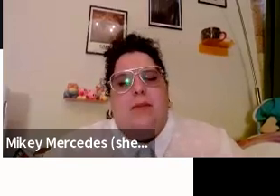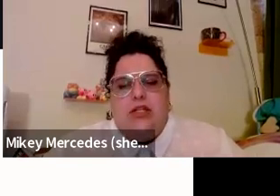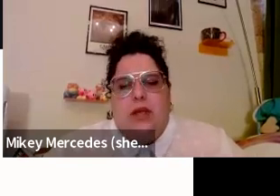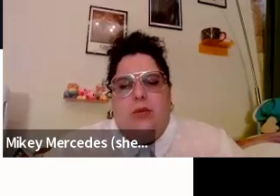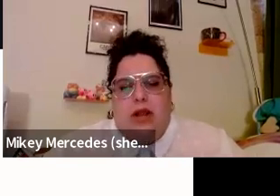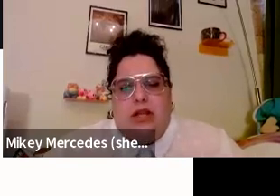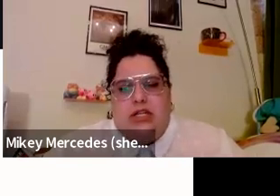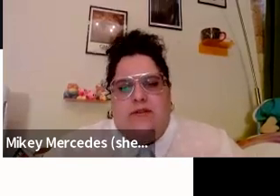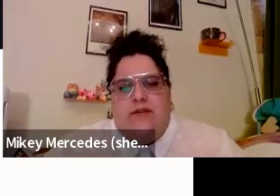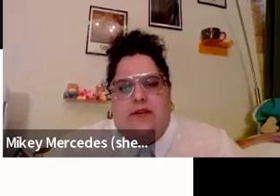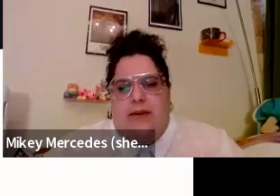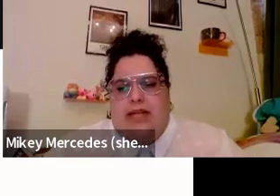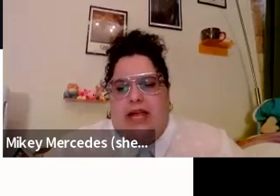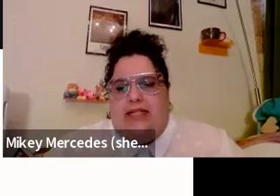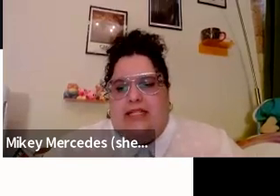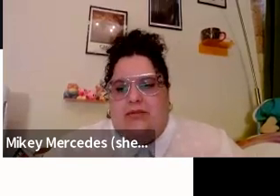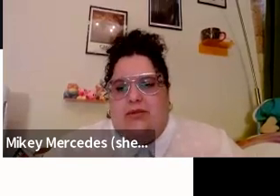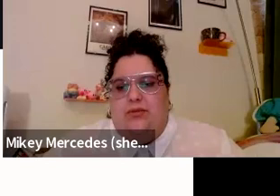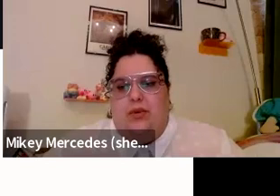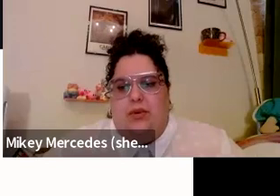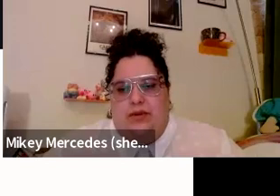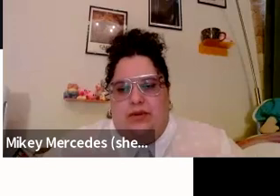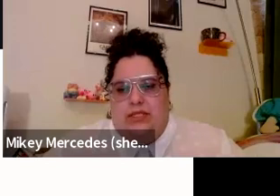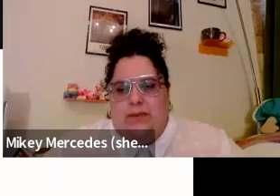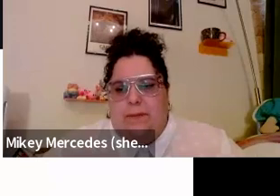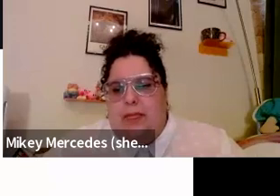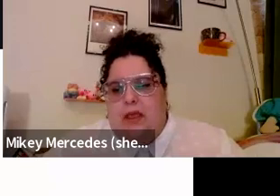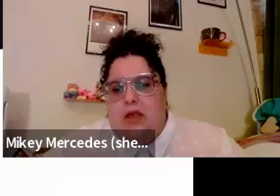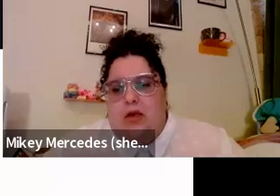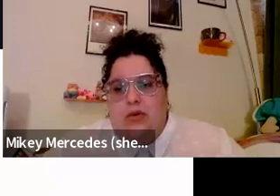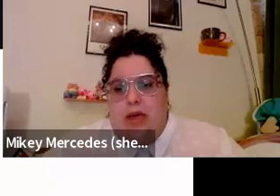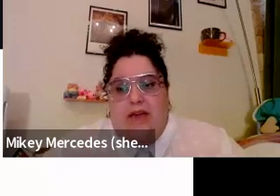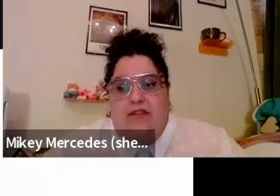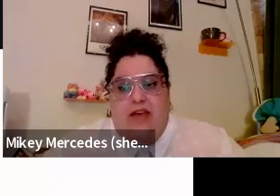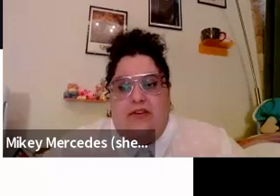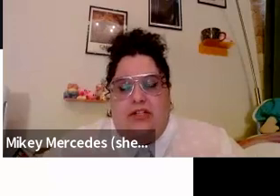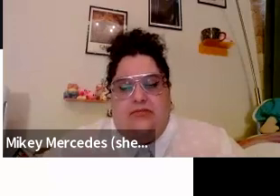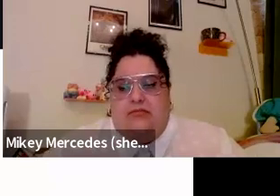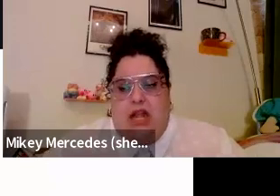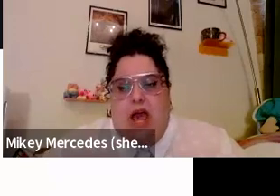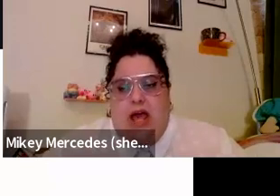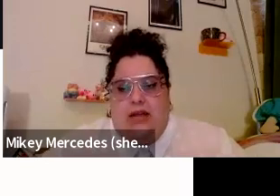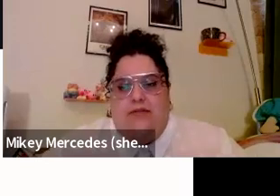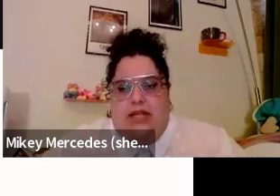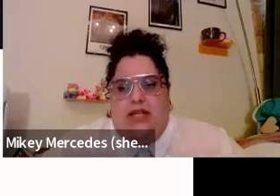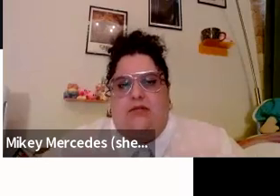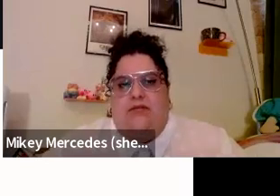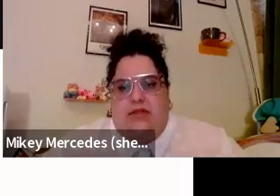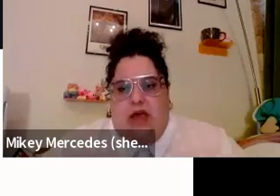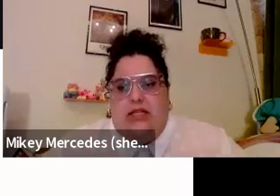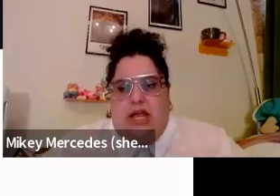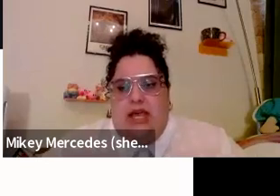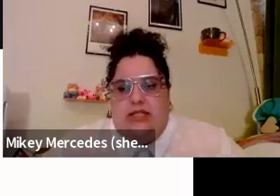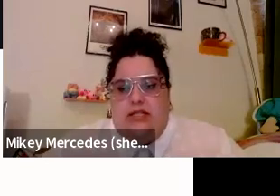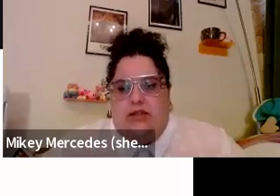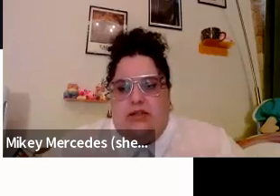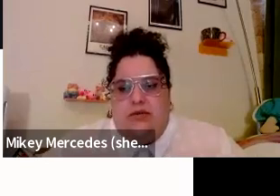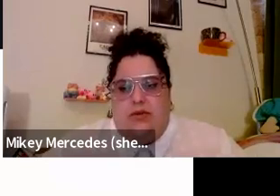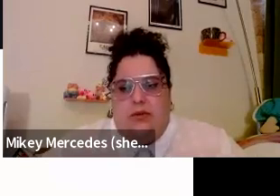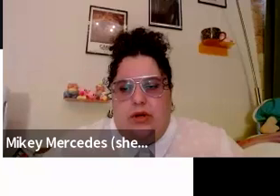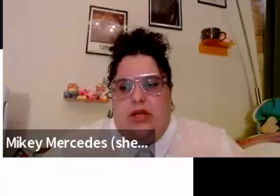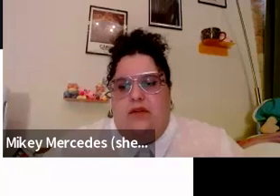be here at the symposium to cap off an incredible month alongside my cohort of wonderful